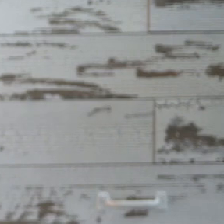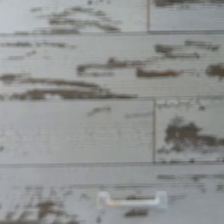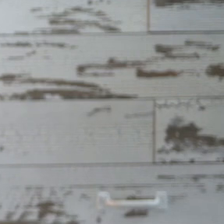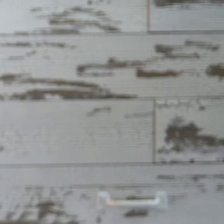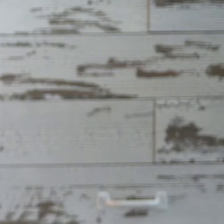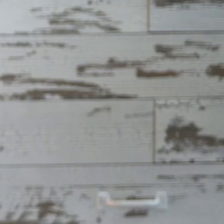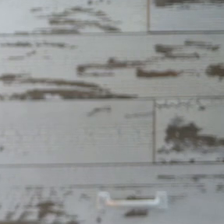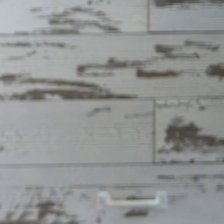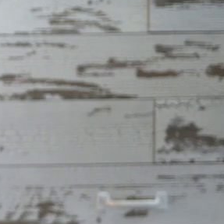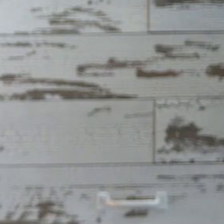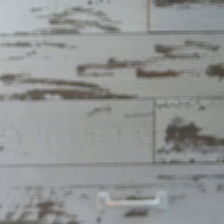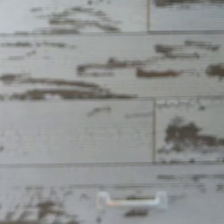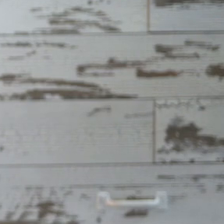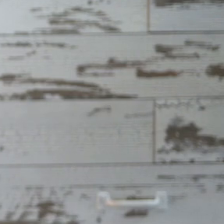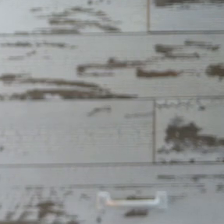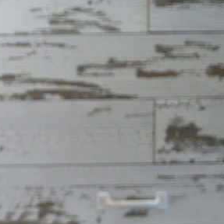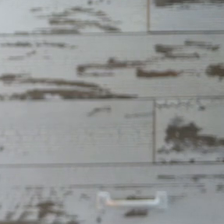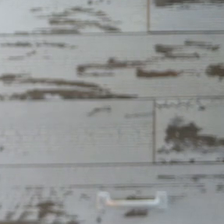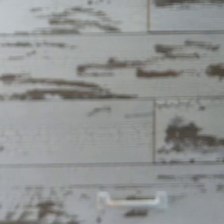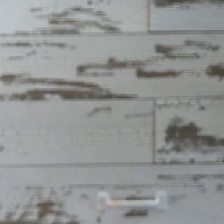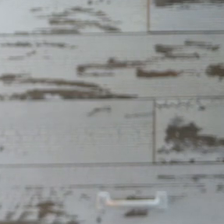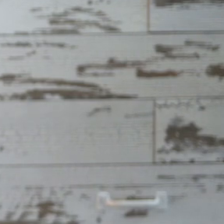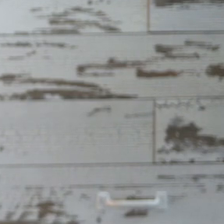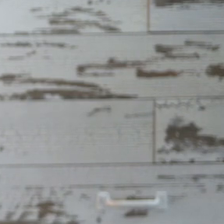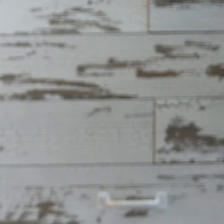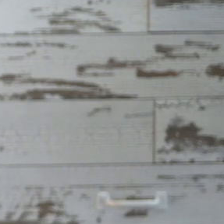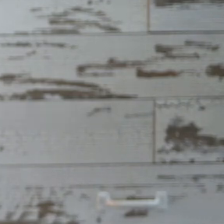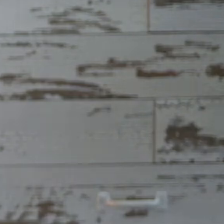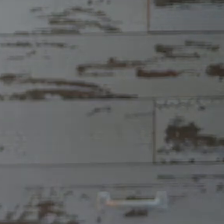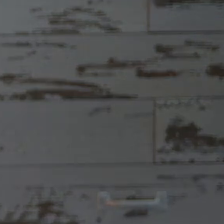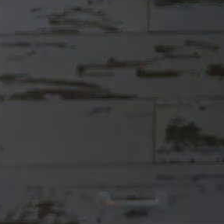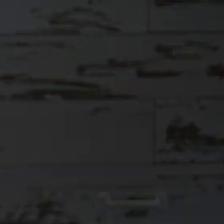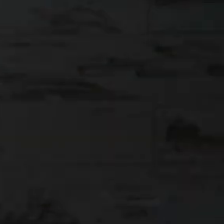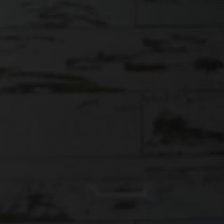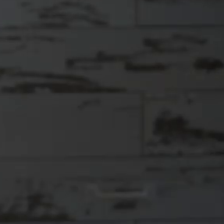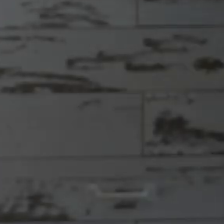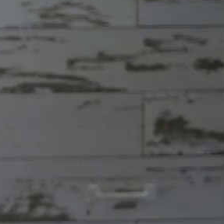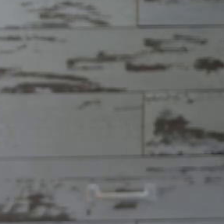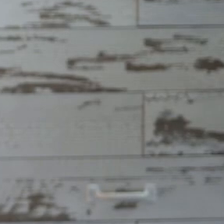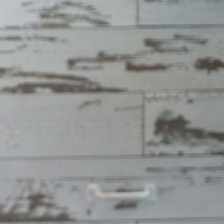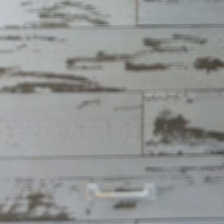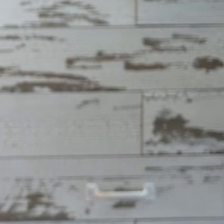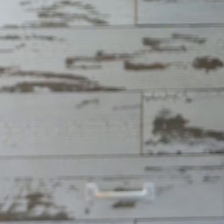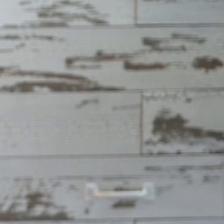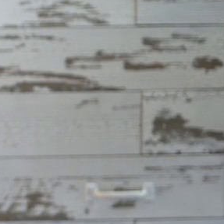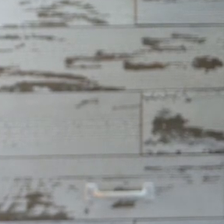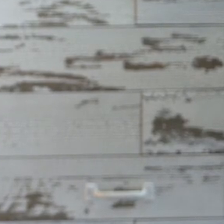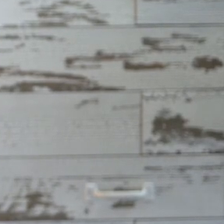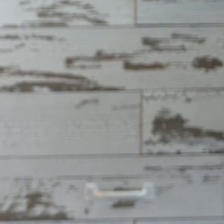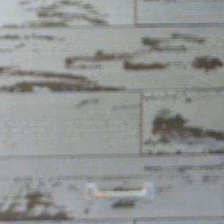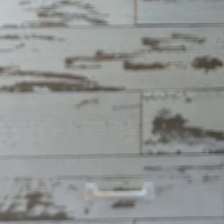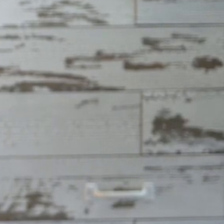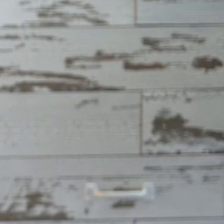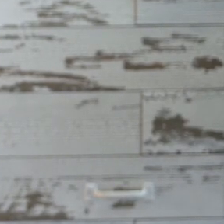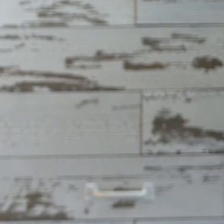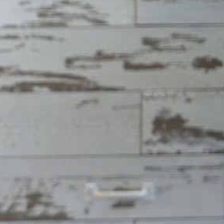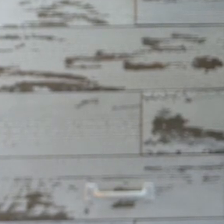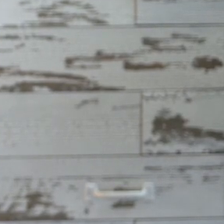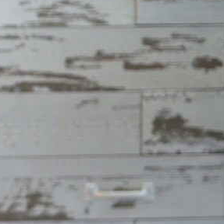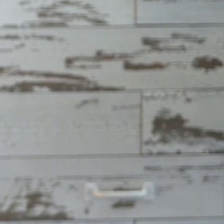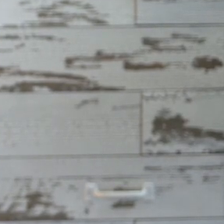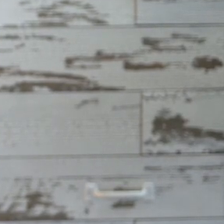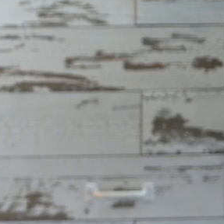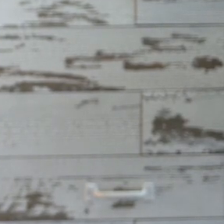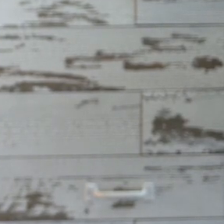for some breakfast and some fellowship and some teaching from God's Word. You could sign up for these events, or if you want to have more